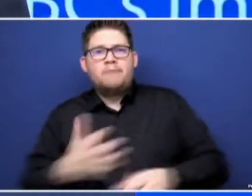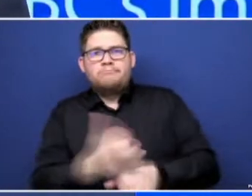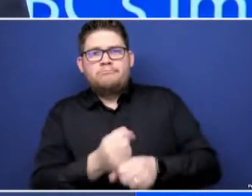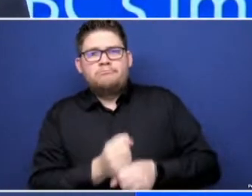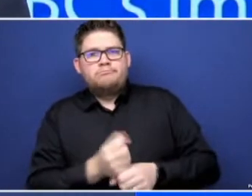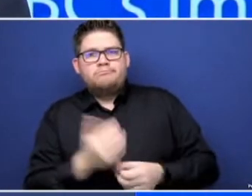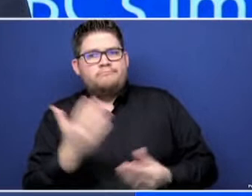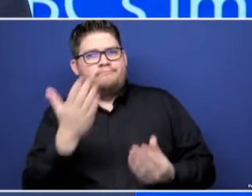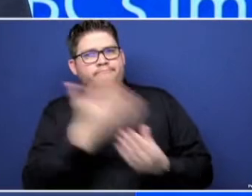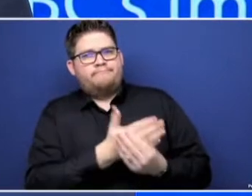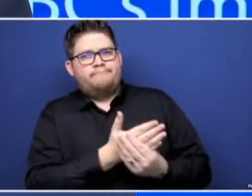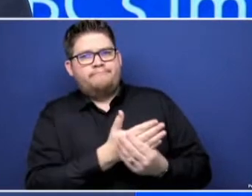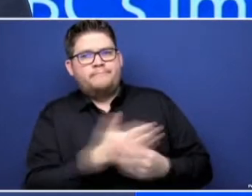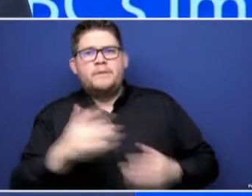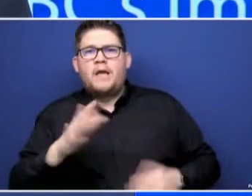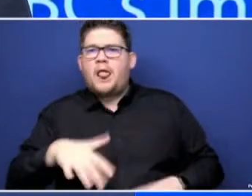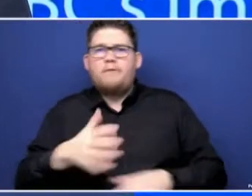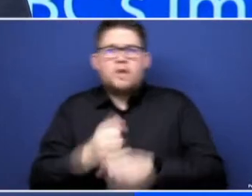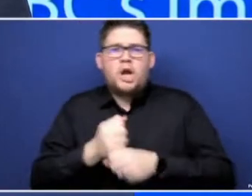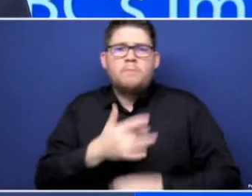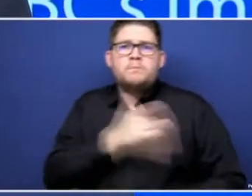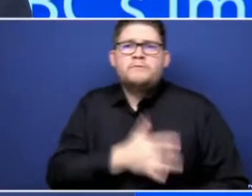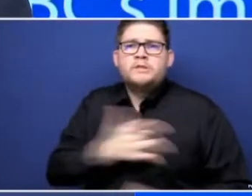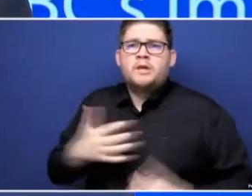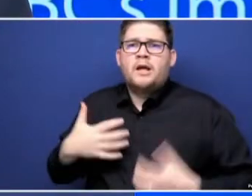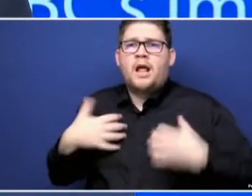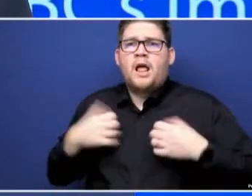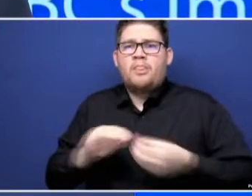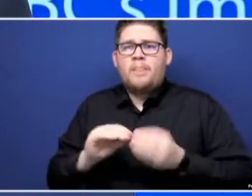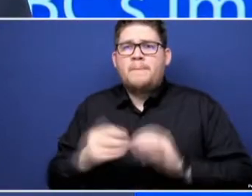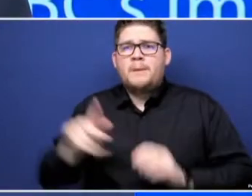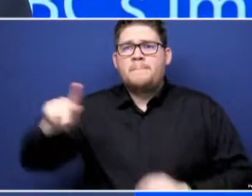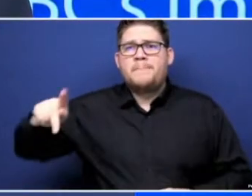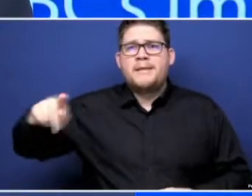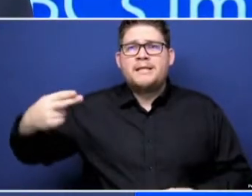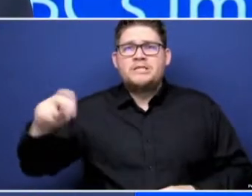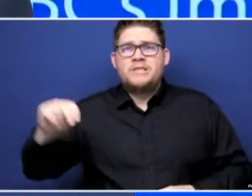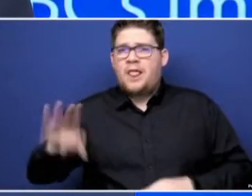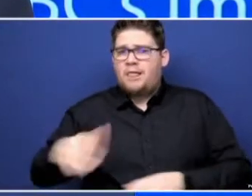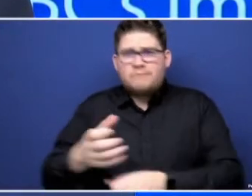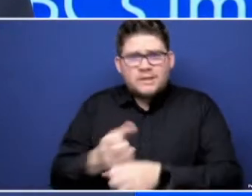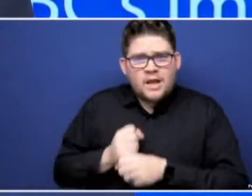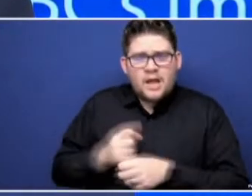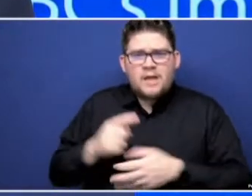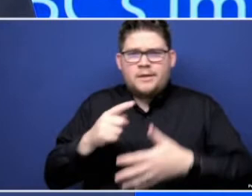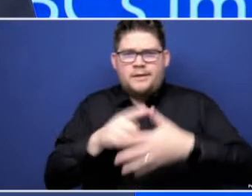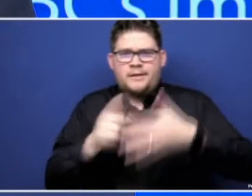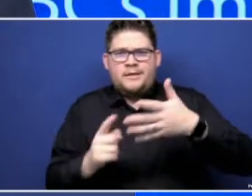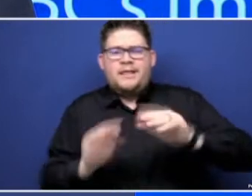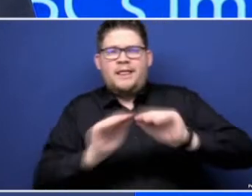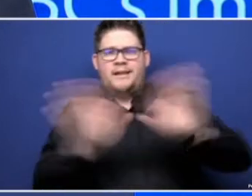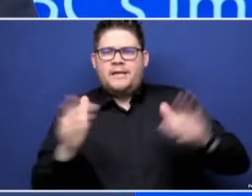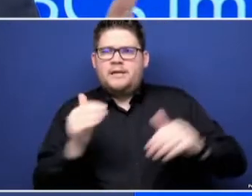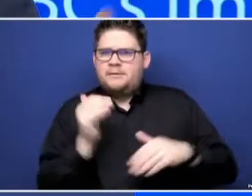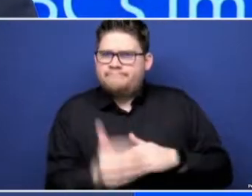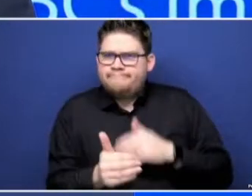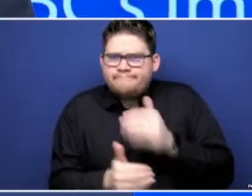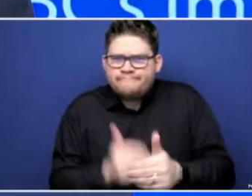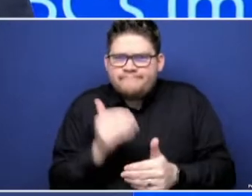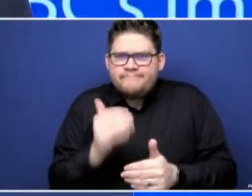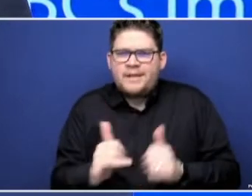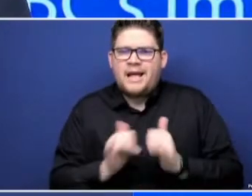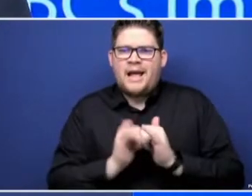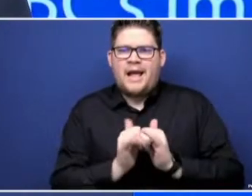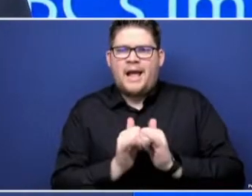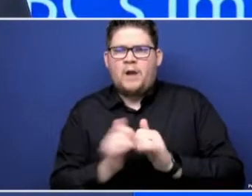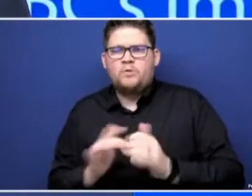on a cost recovery basis. We're assisting in that regard. And it's as long as we need the help and the support. And I know